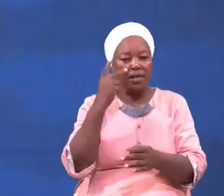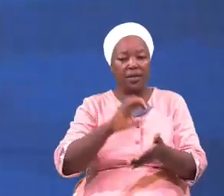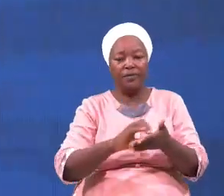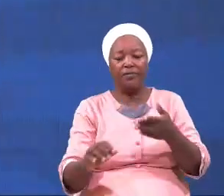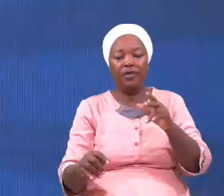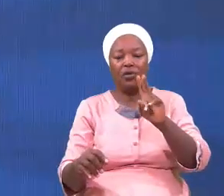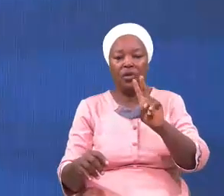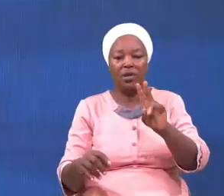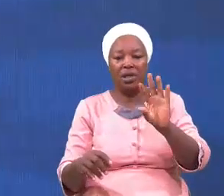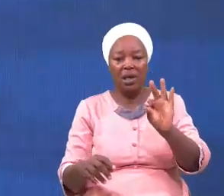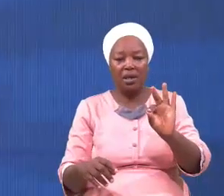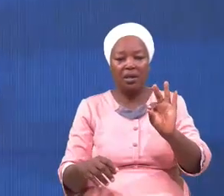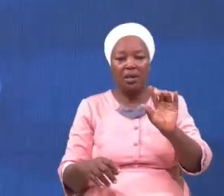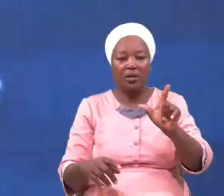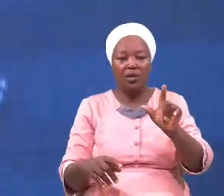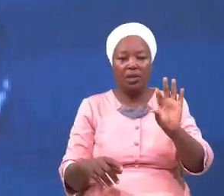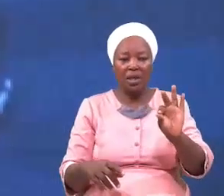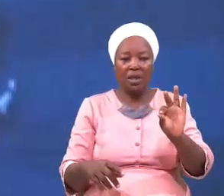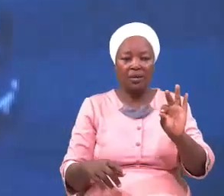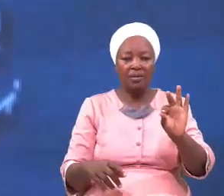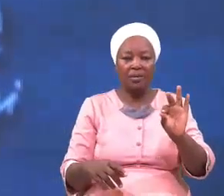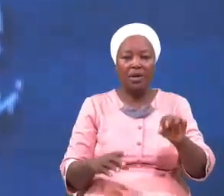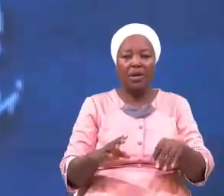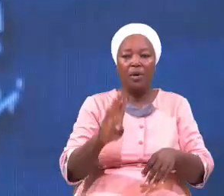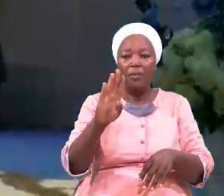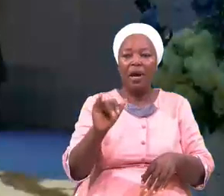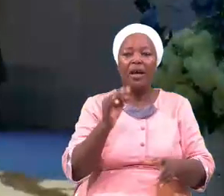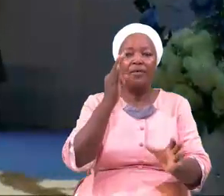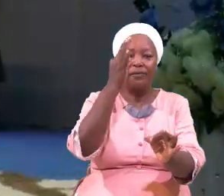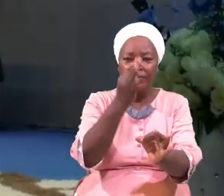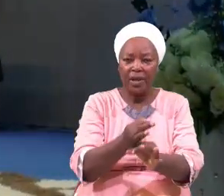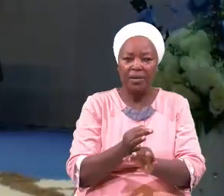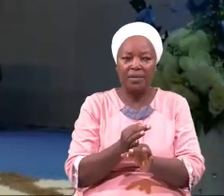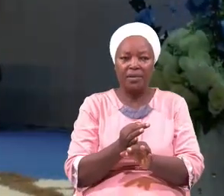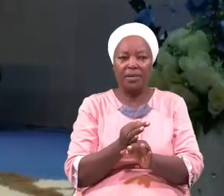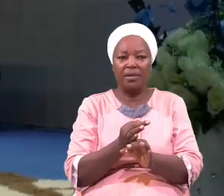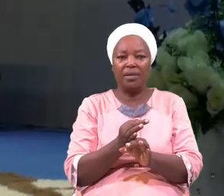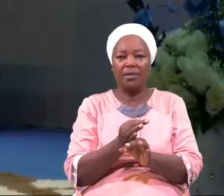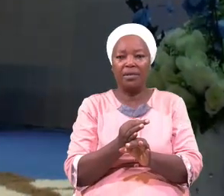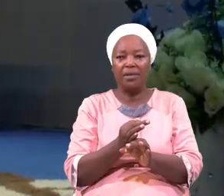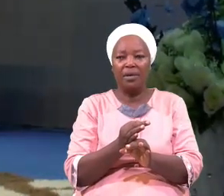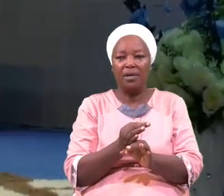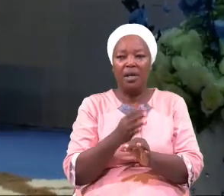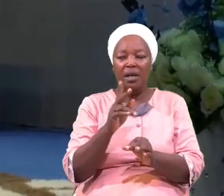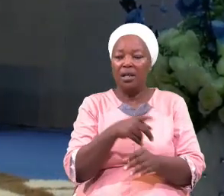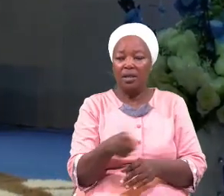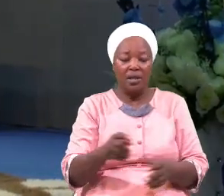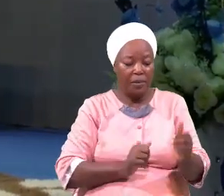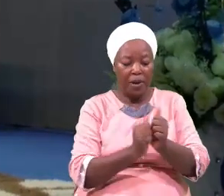29. In verse 29, by faith, they passed through the Red